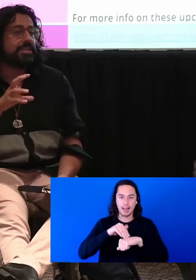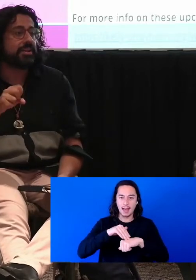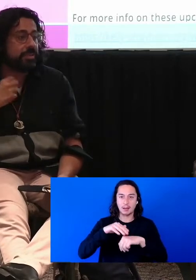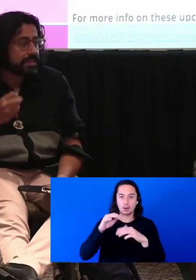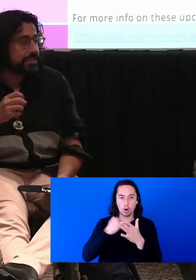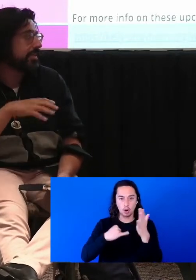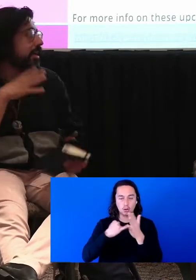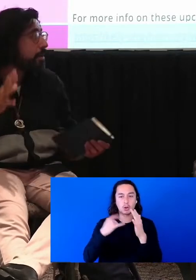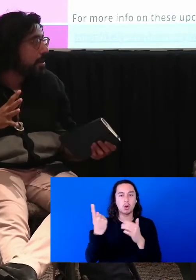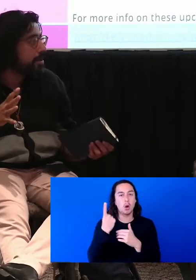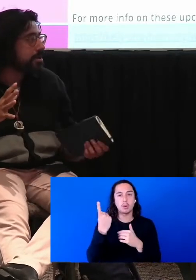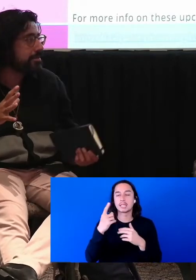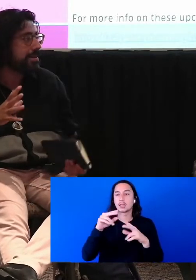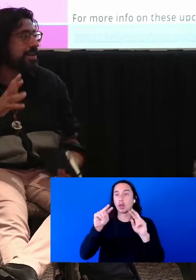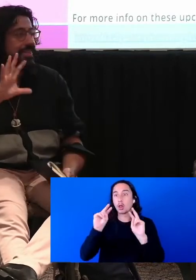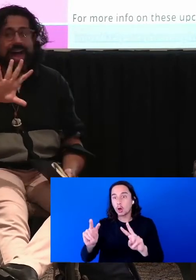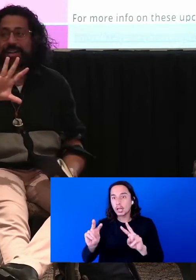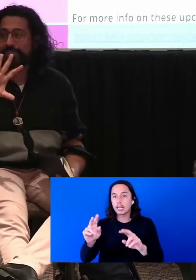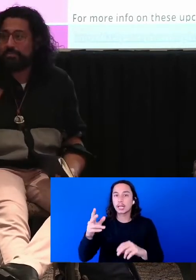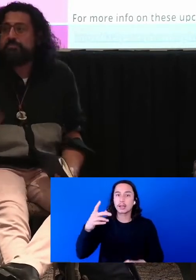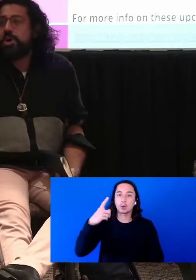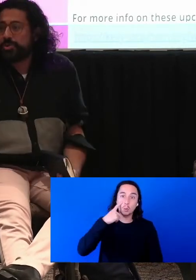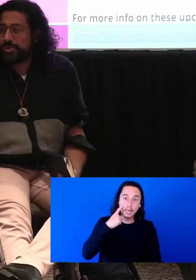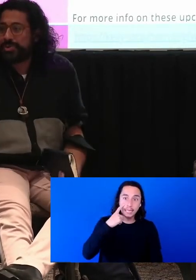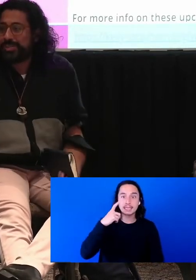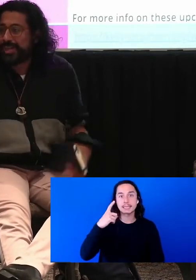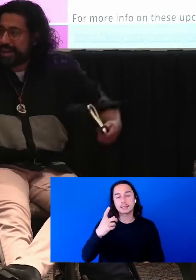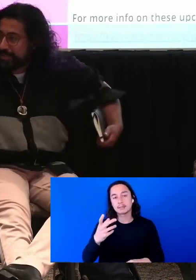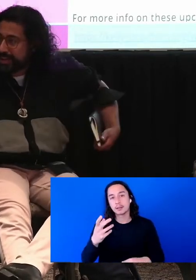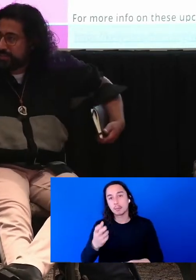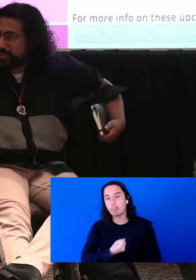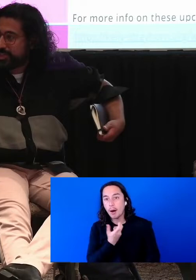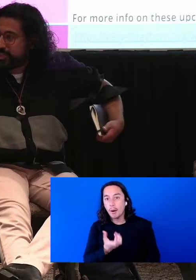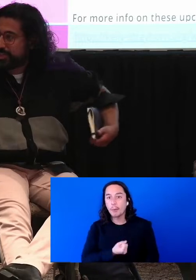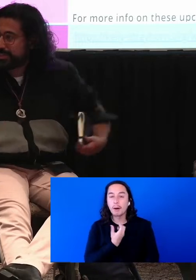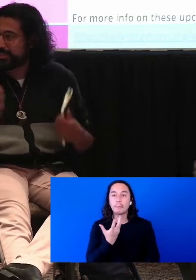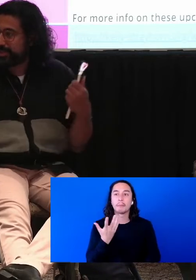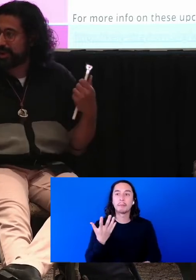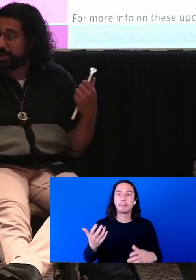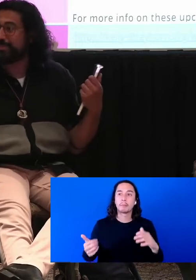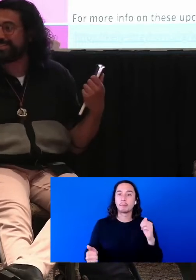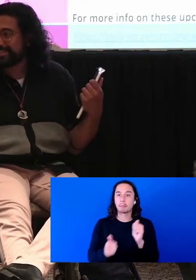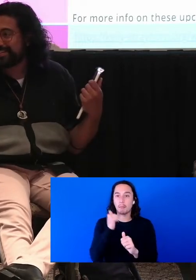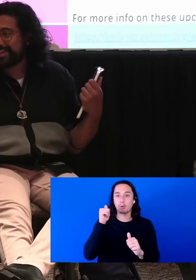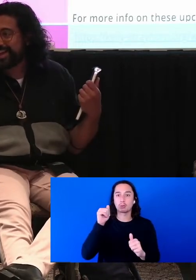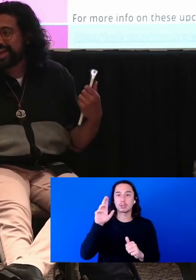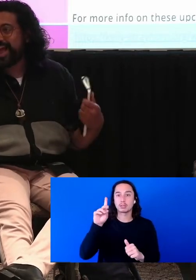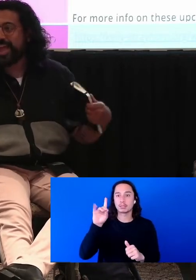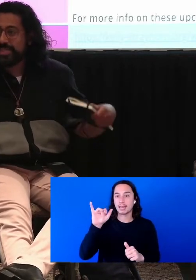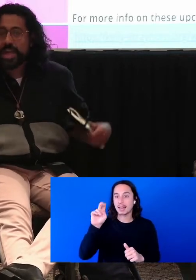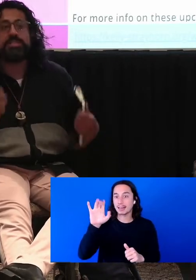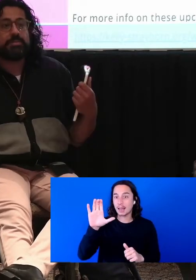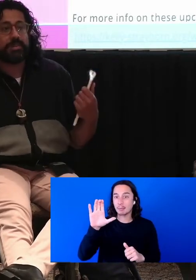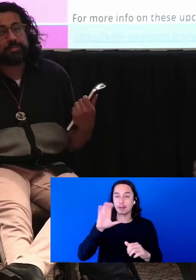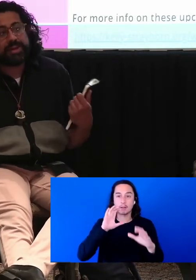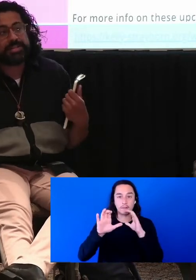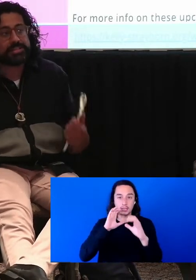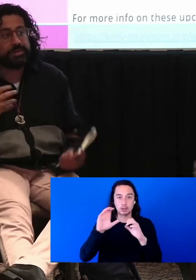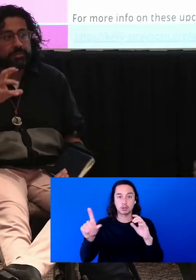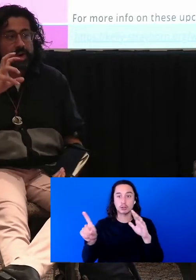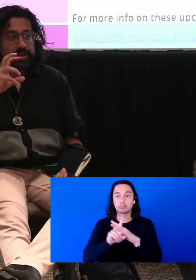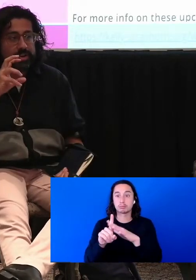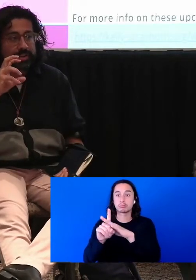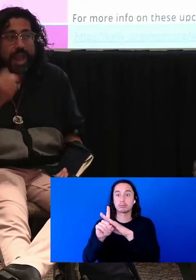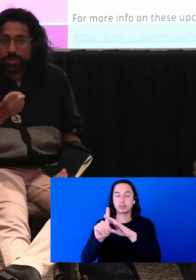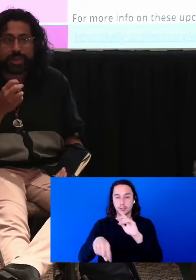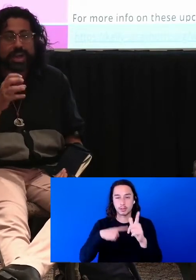witnessing a painting, witnessing a poem, that like the most dynamic conversations erupted. And then my process